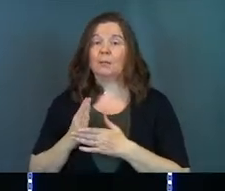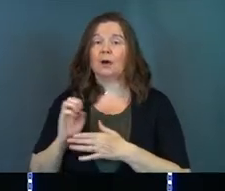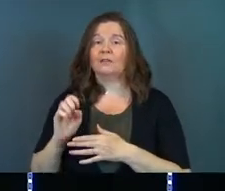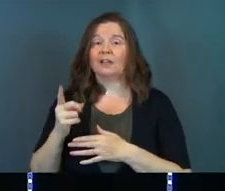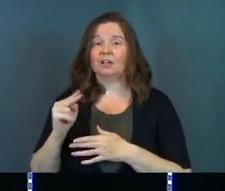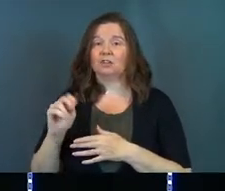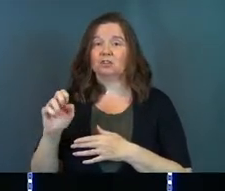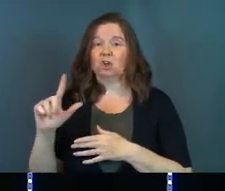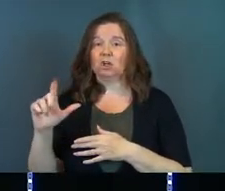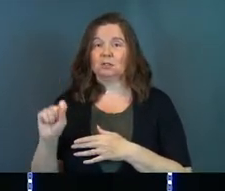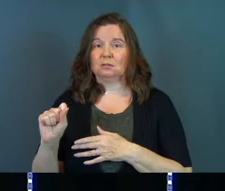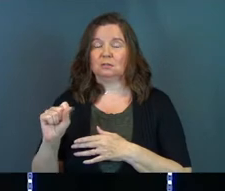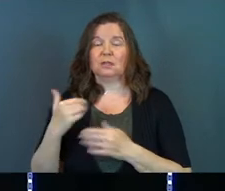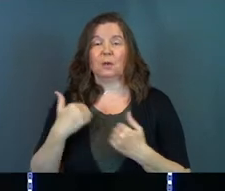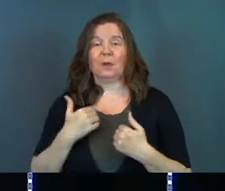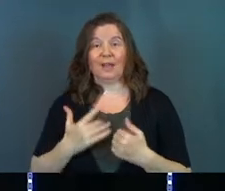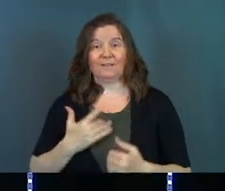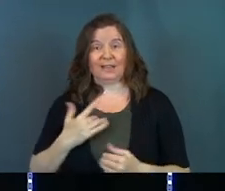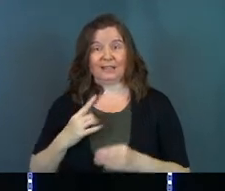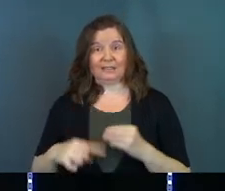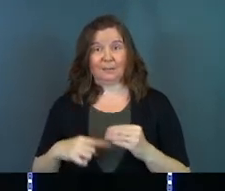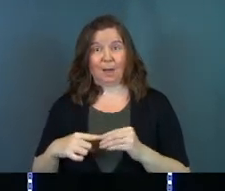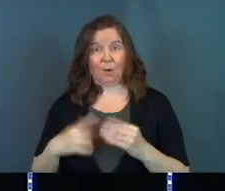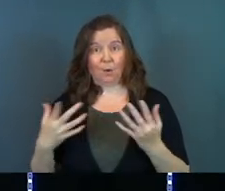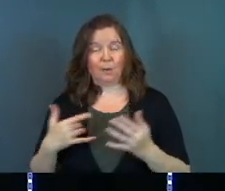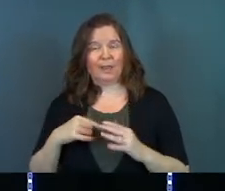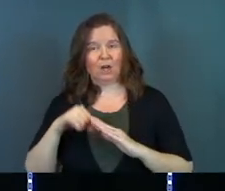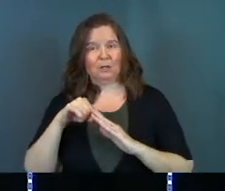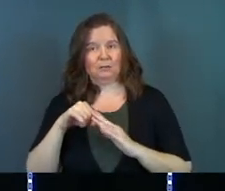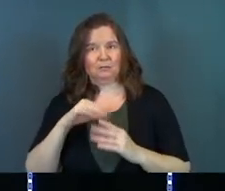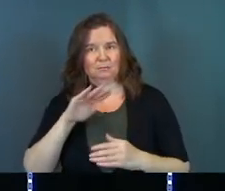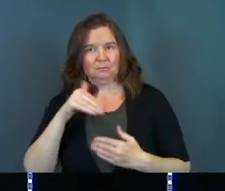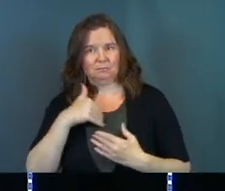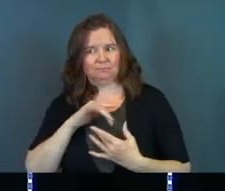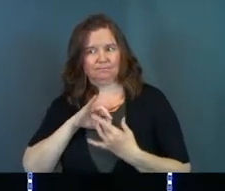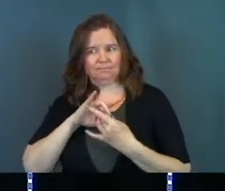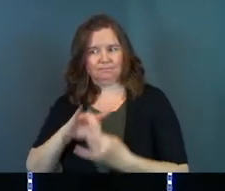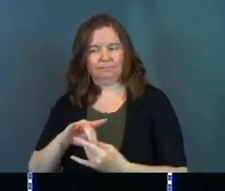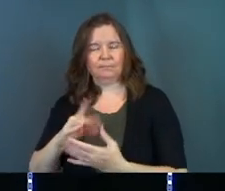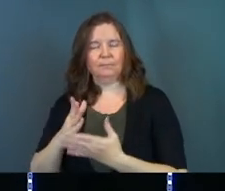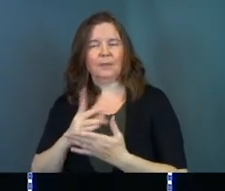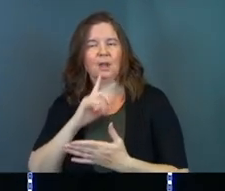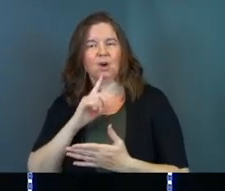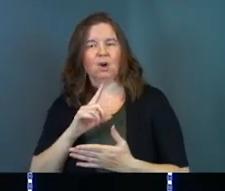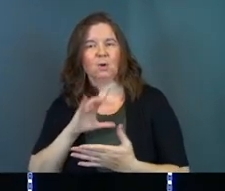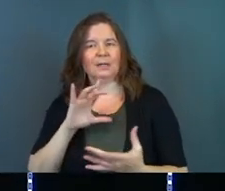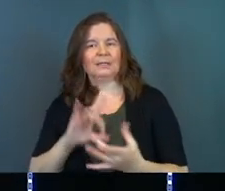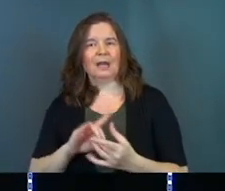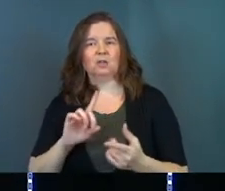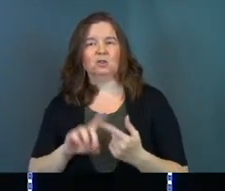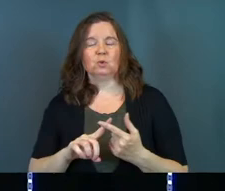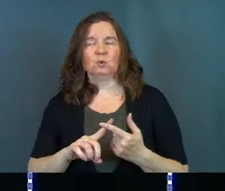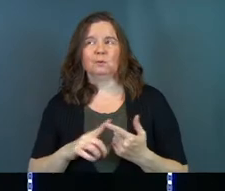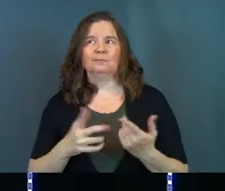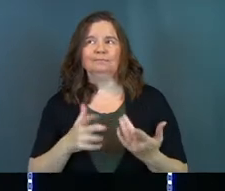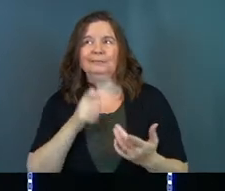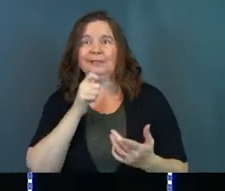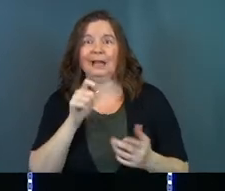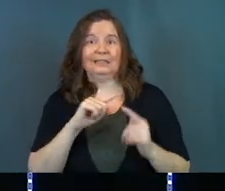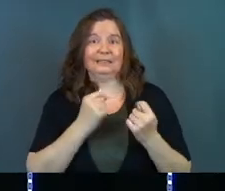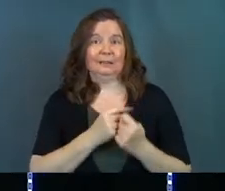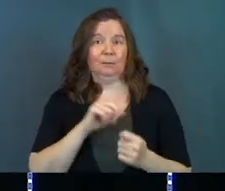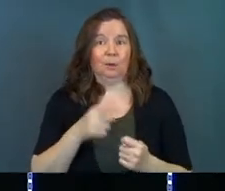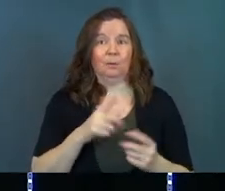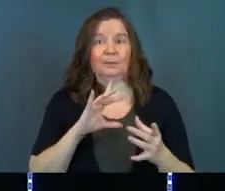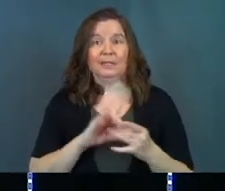externals that we have feelings about that are deep in our souls, some of those feelings, they're attached to not just